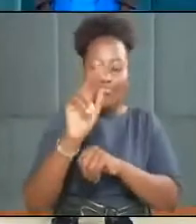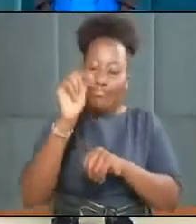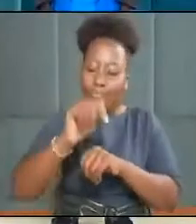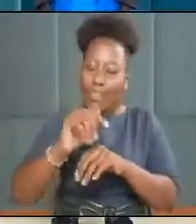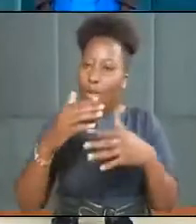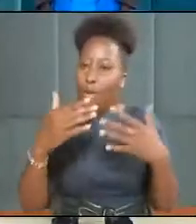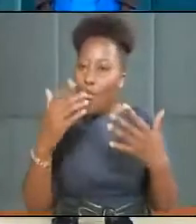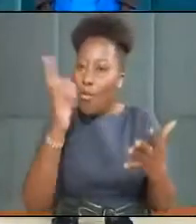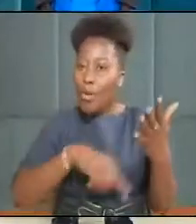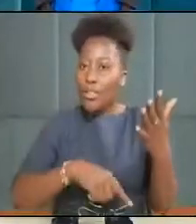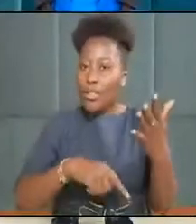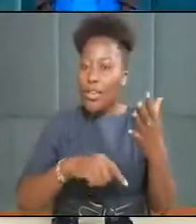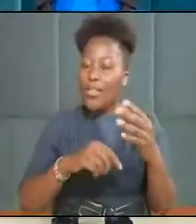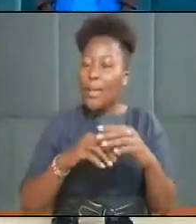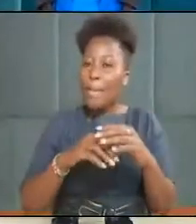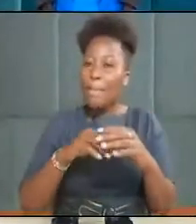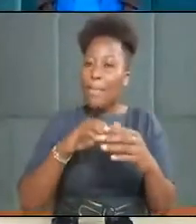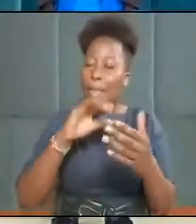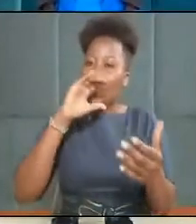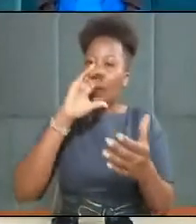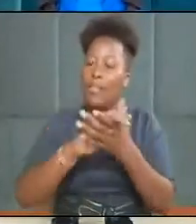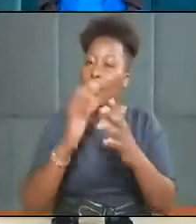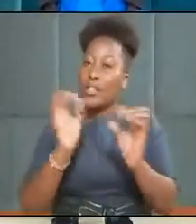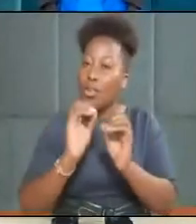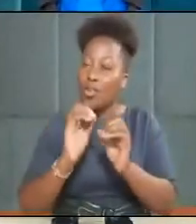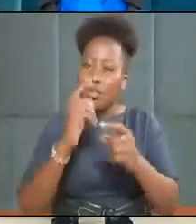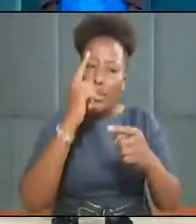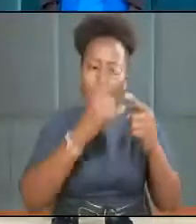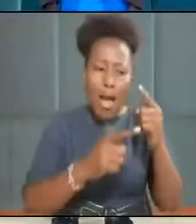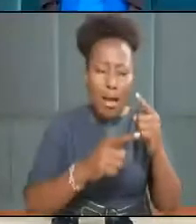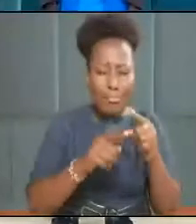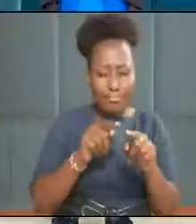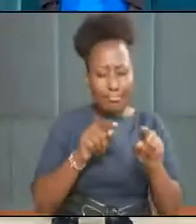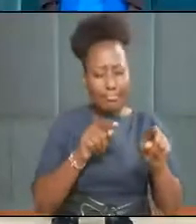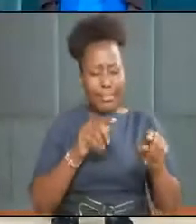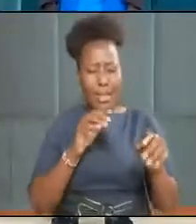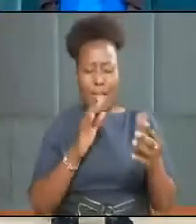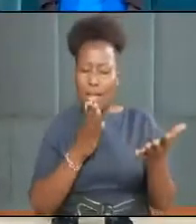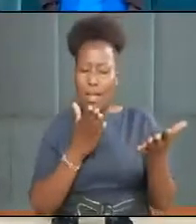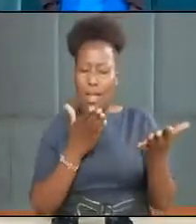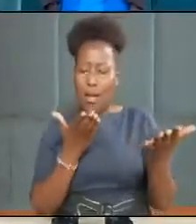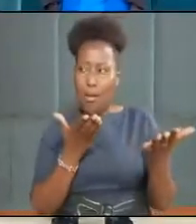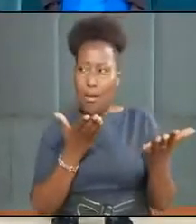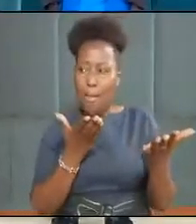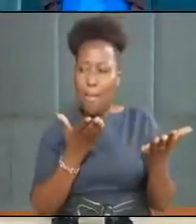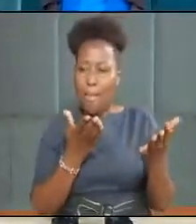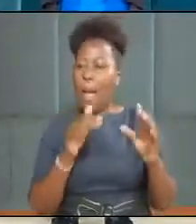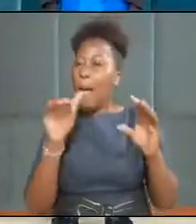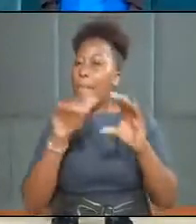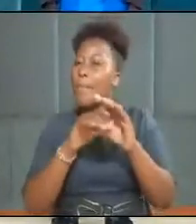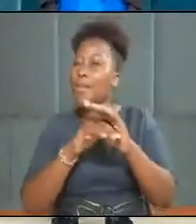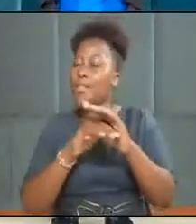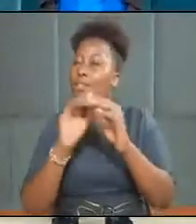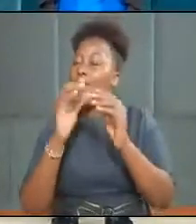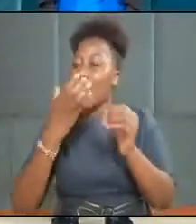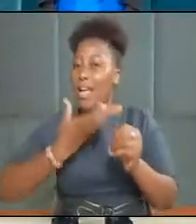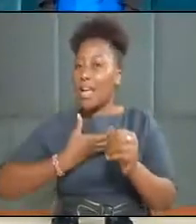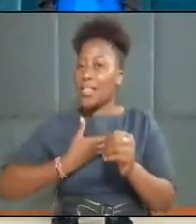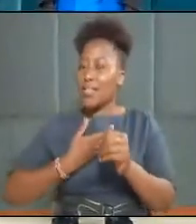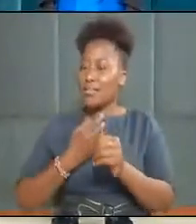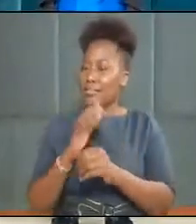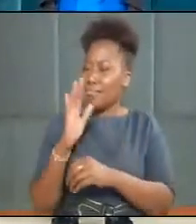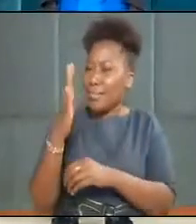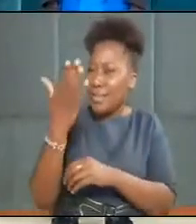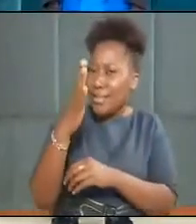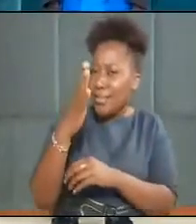There is no need of Gentiles to undergo circumcision. Mr. Chair, I vote no. Fellow members of the council, you seem